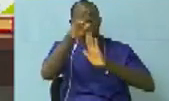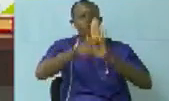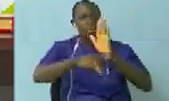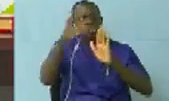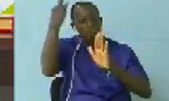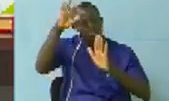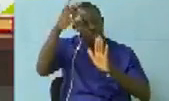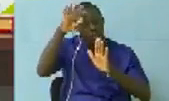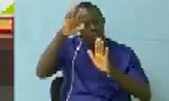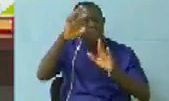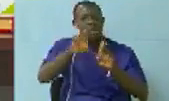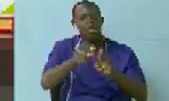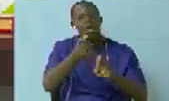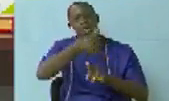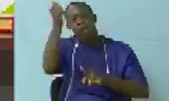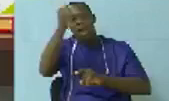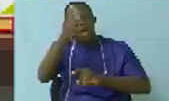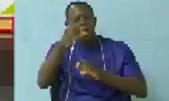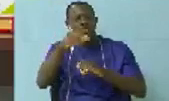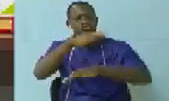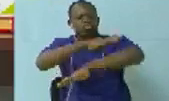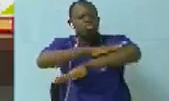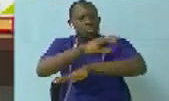me. Informatic.